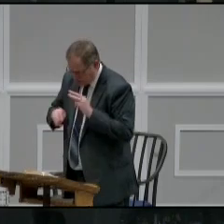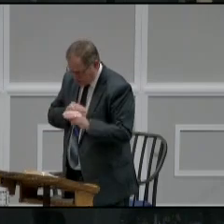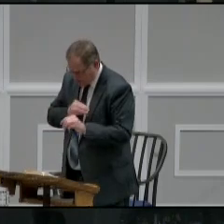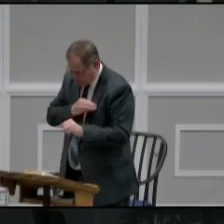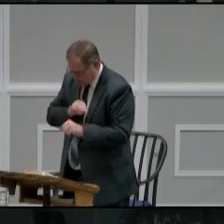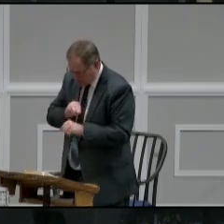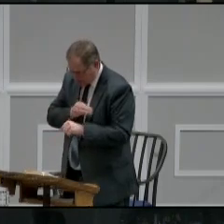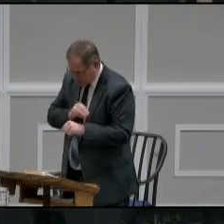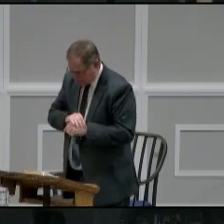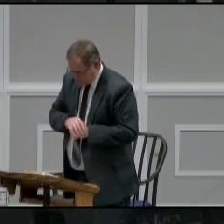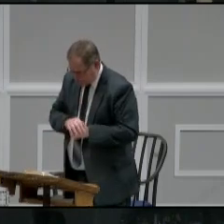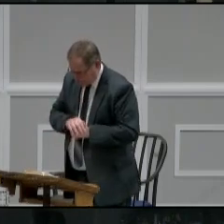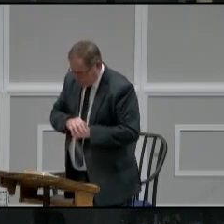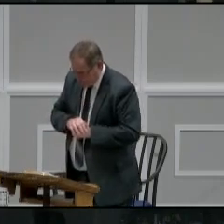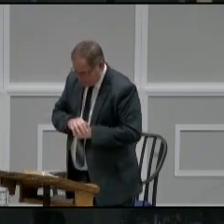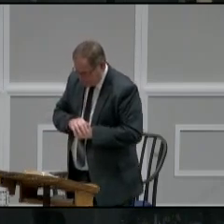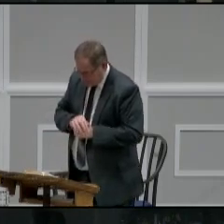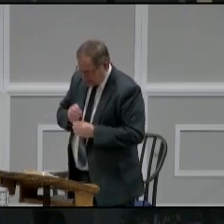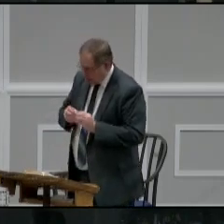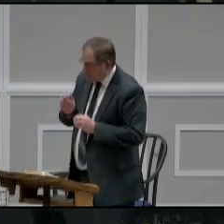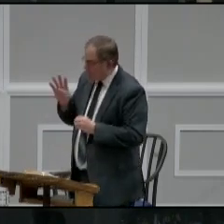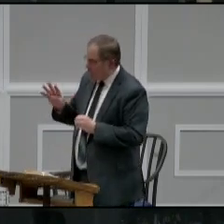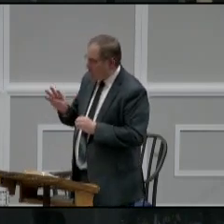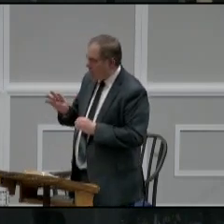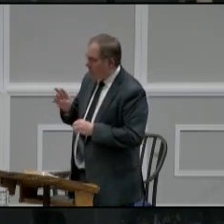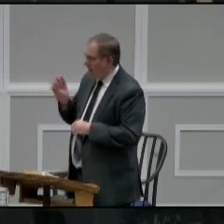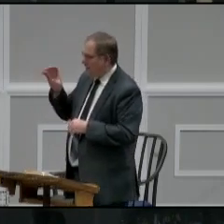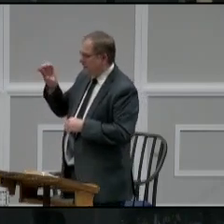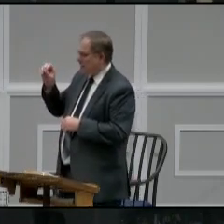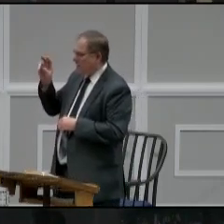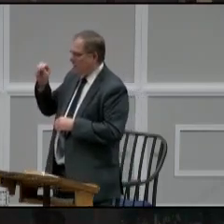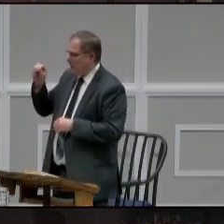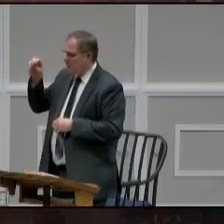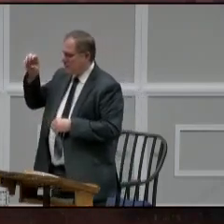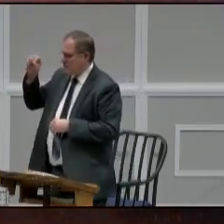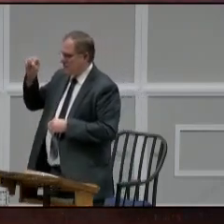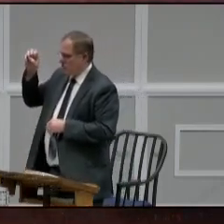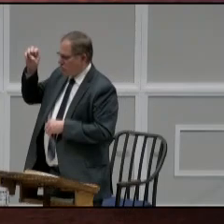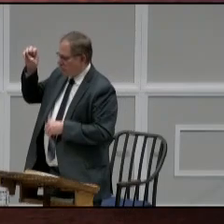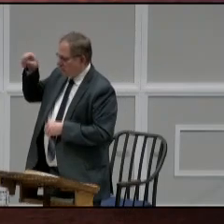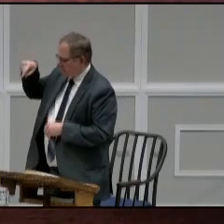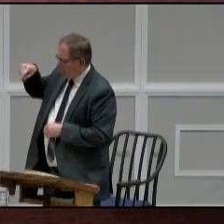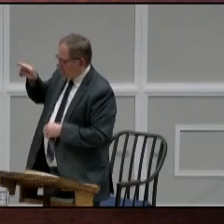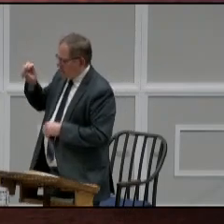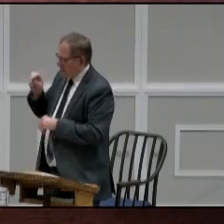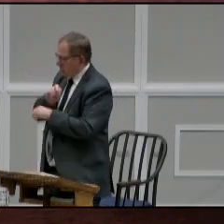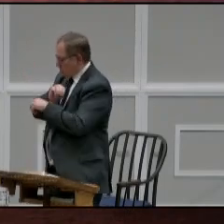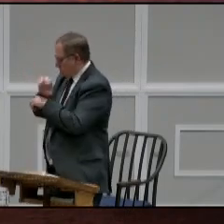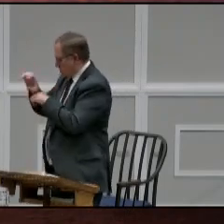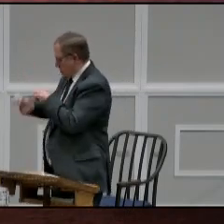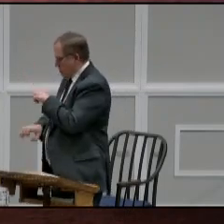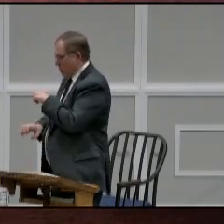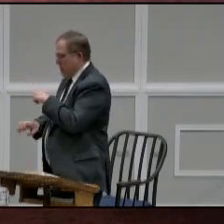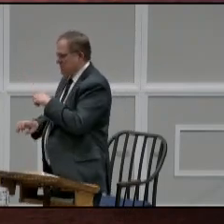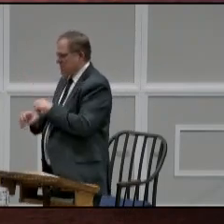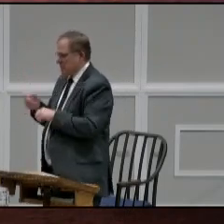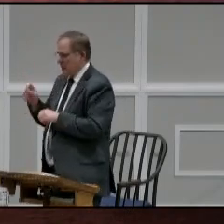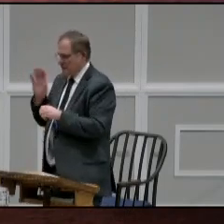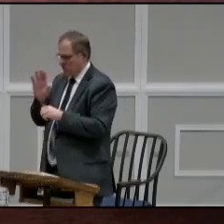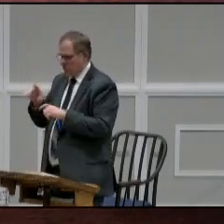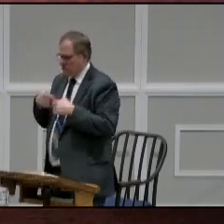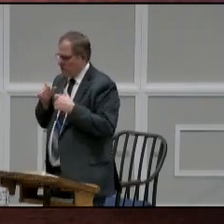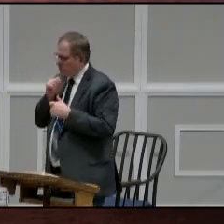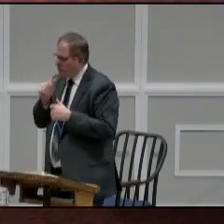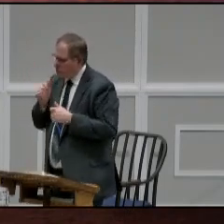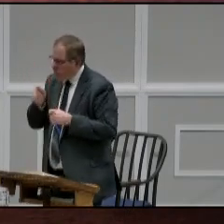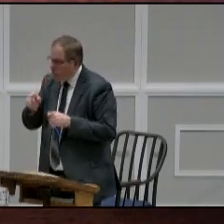Corruption of idolatry. But I want you to see number four, the consequences, as we hasten on, the consequences of idolatry. Like we said earlier, you can pick your sin, but you can't choose